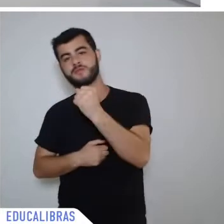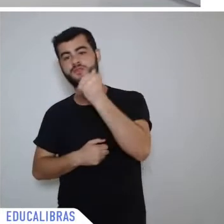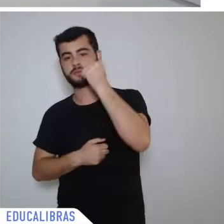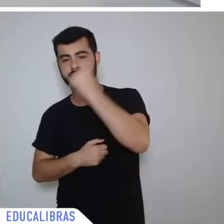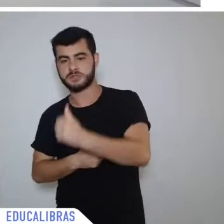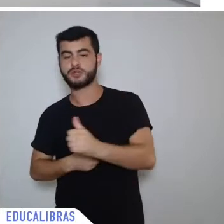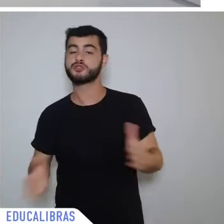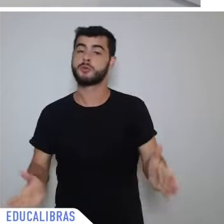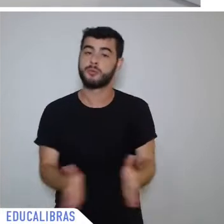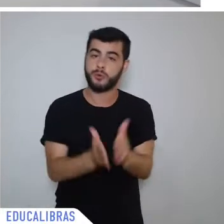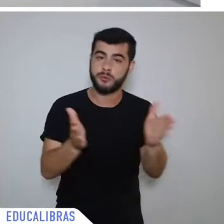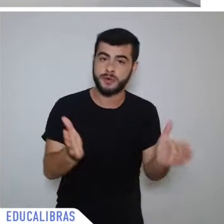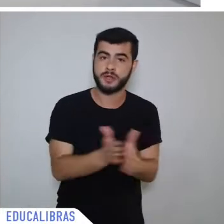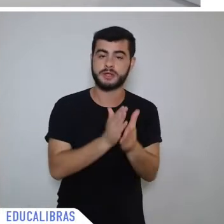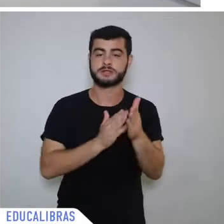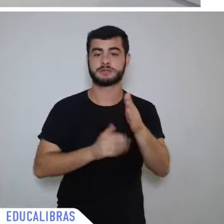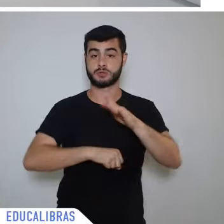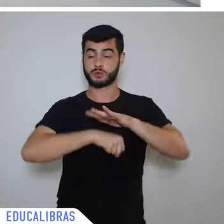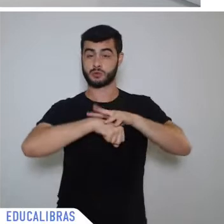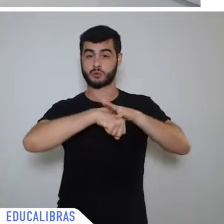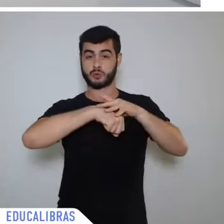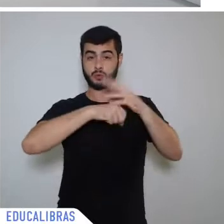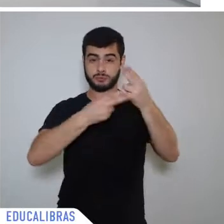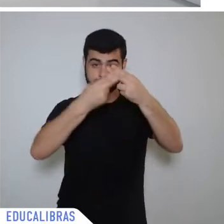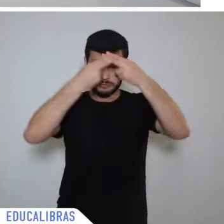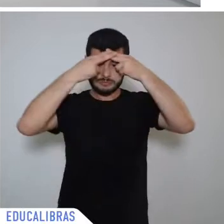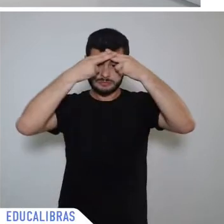about feminism, chronic poverty,